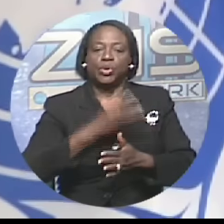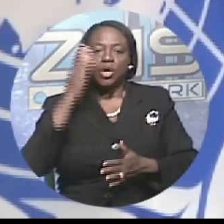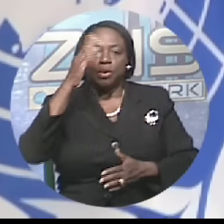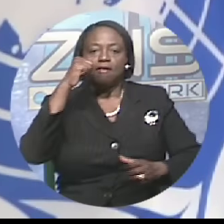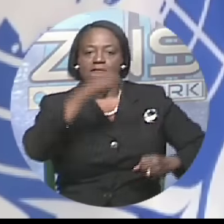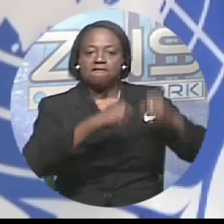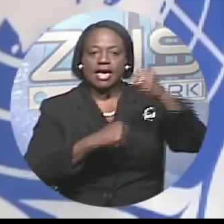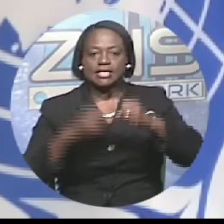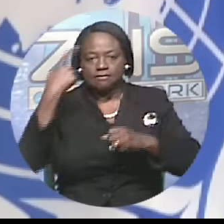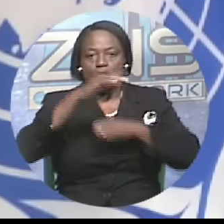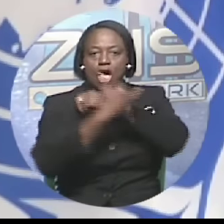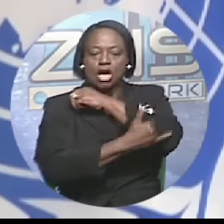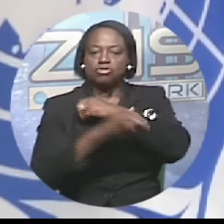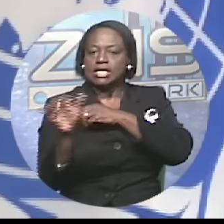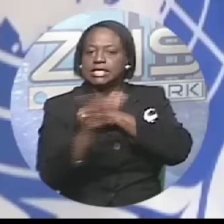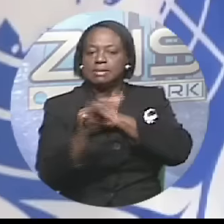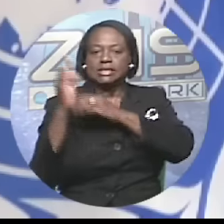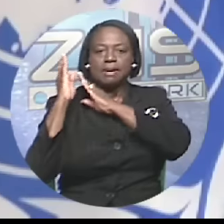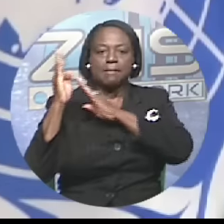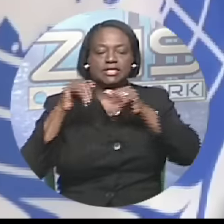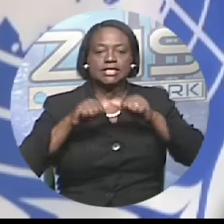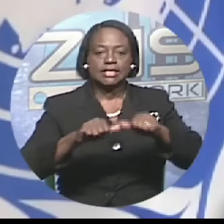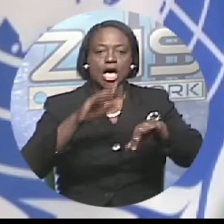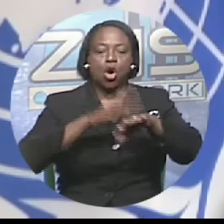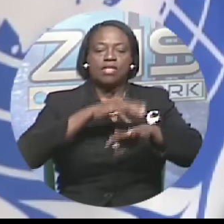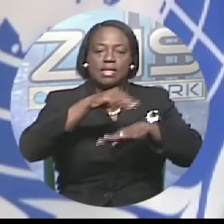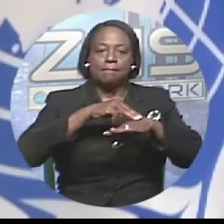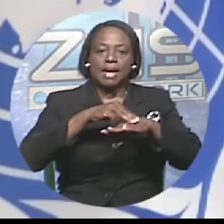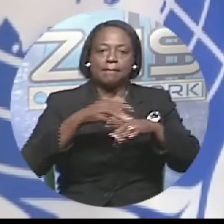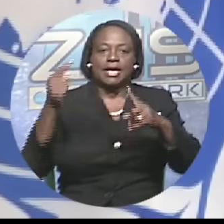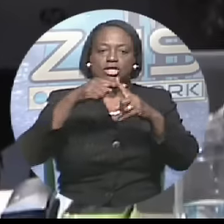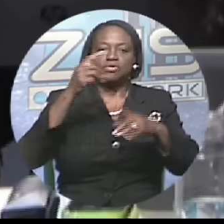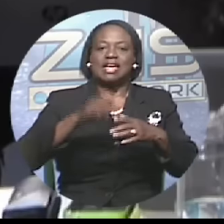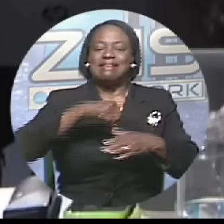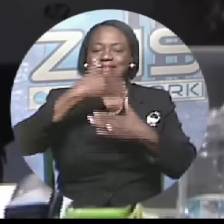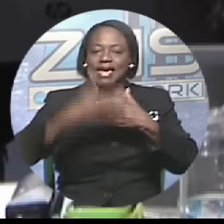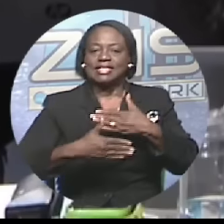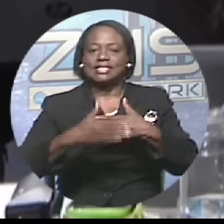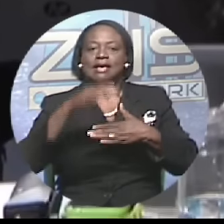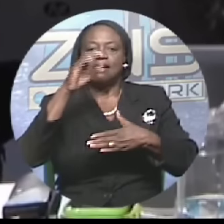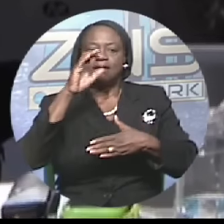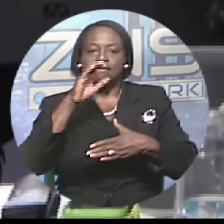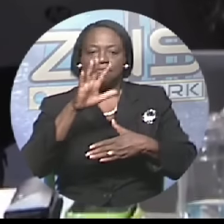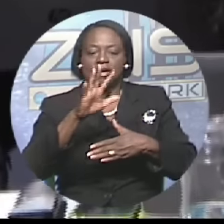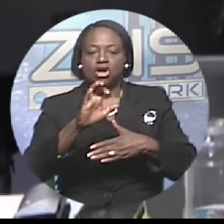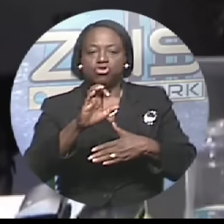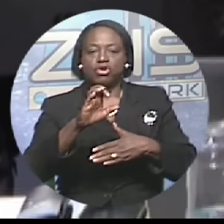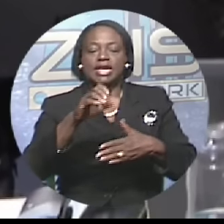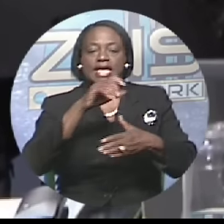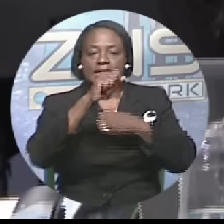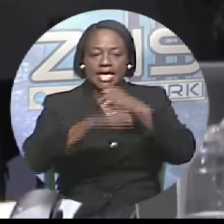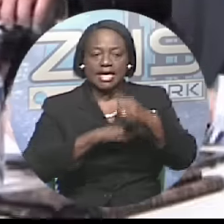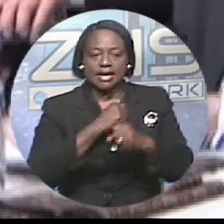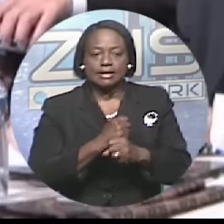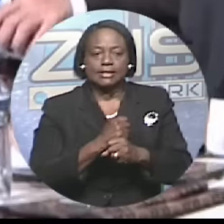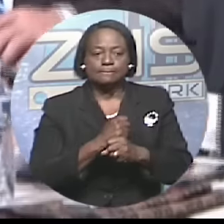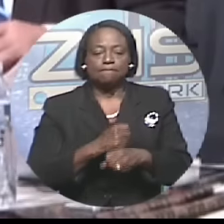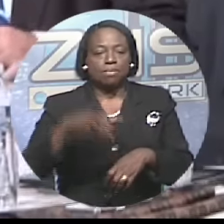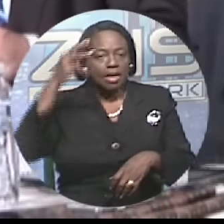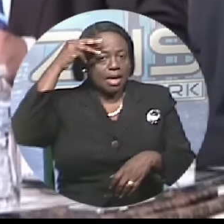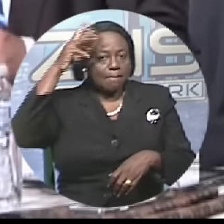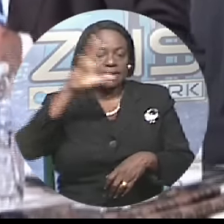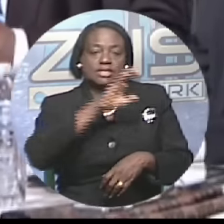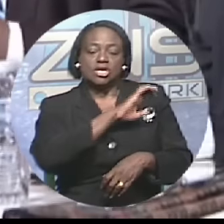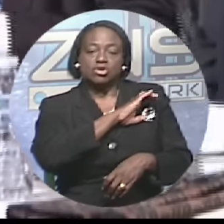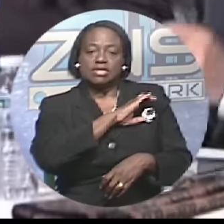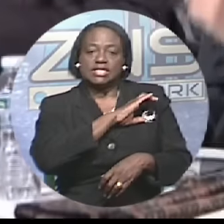the Bahamas to stay on the map into the next century. Mr. Christie further called for the Paris Agreement to